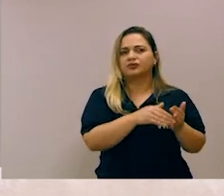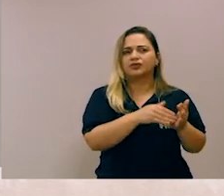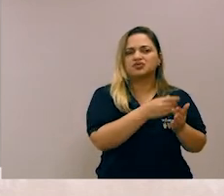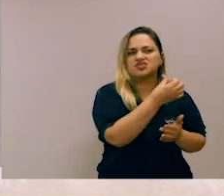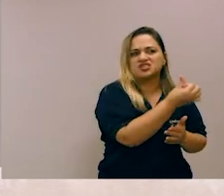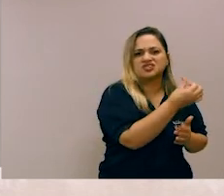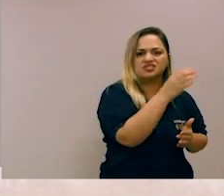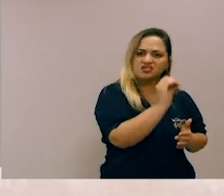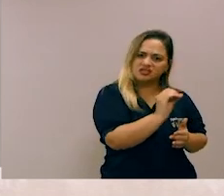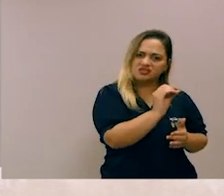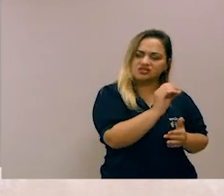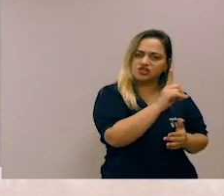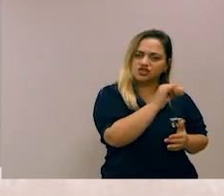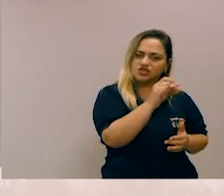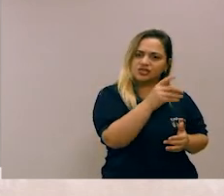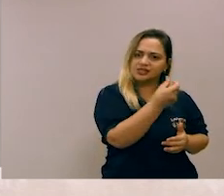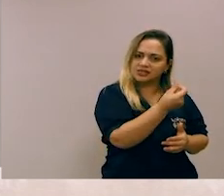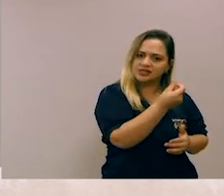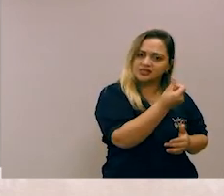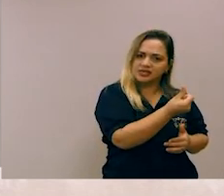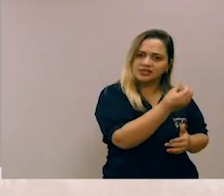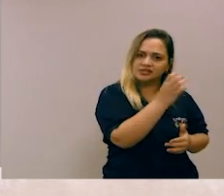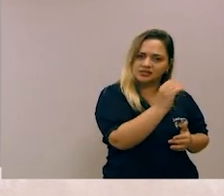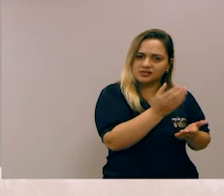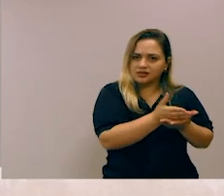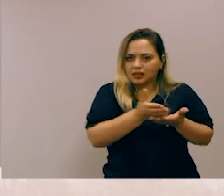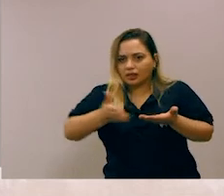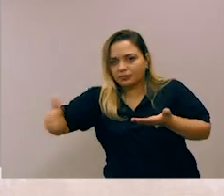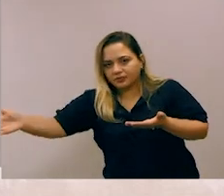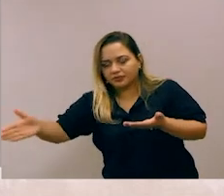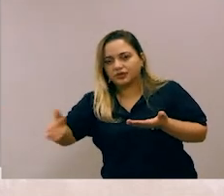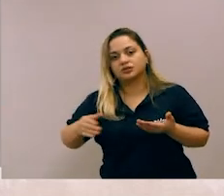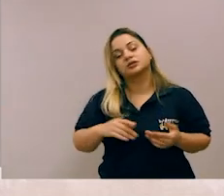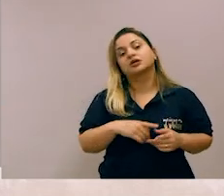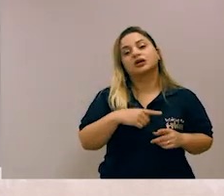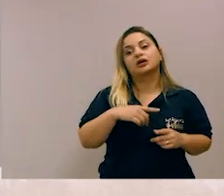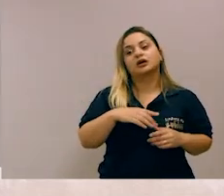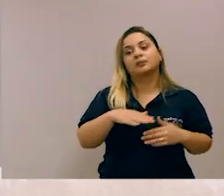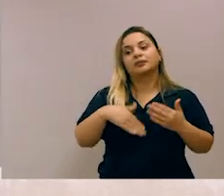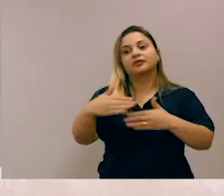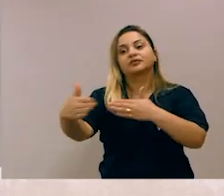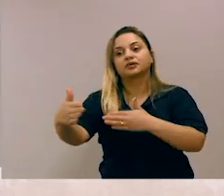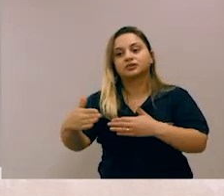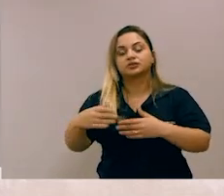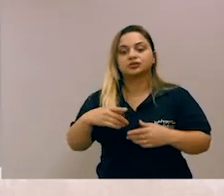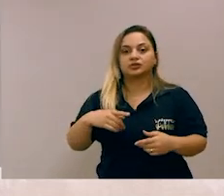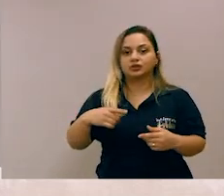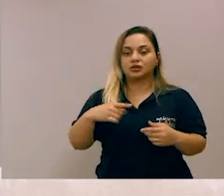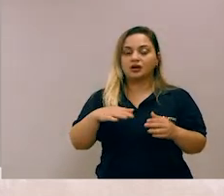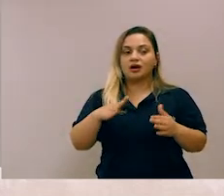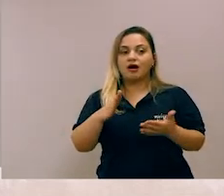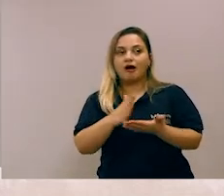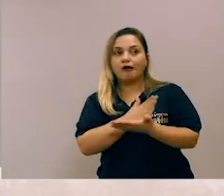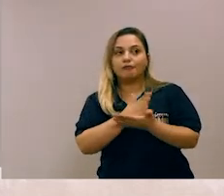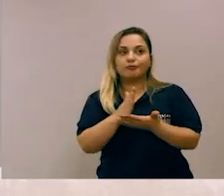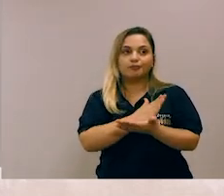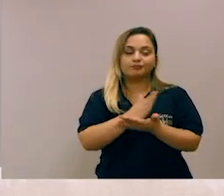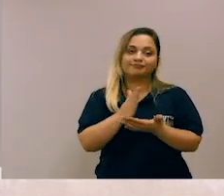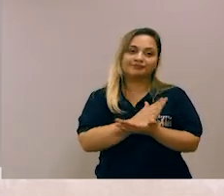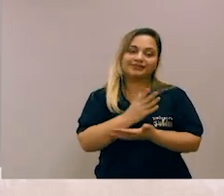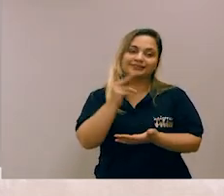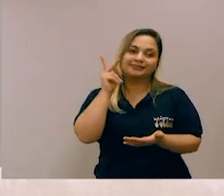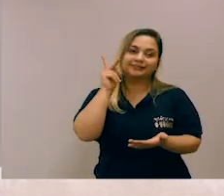so after day 60, we started moving forward. But